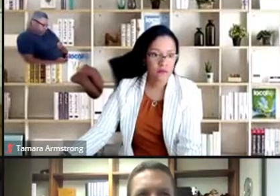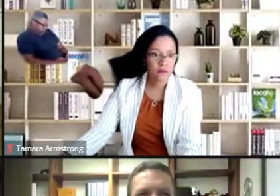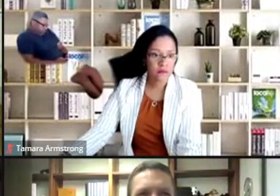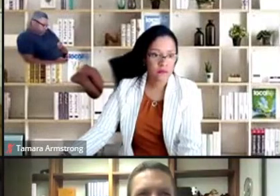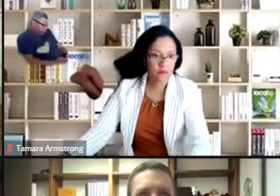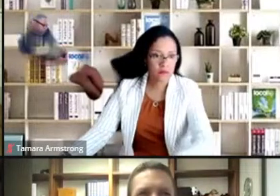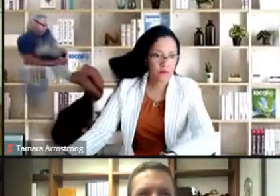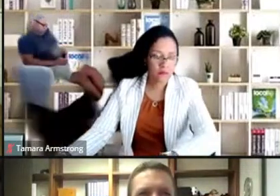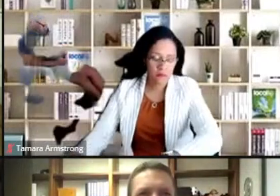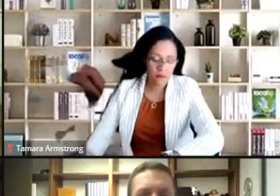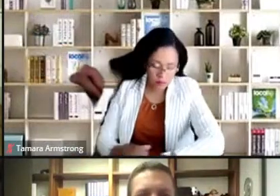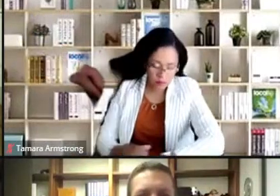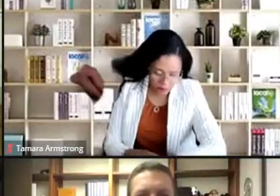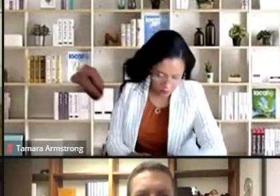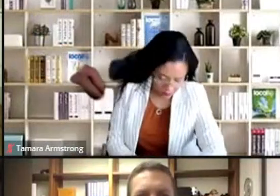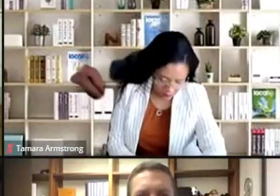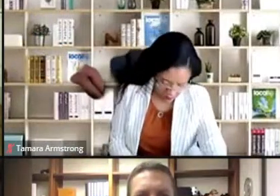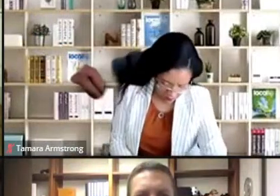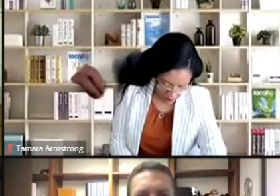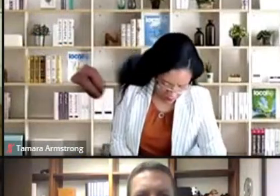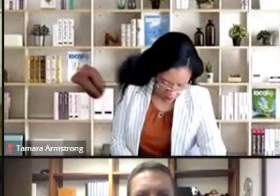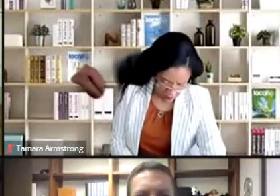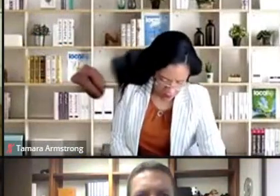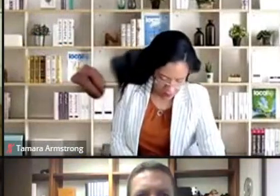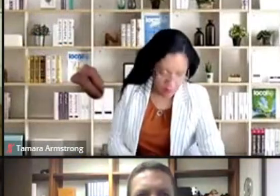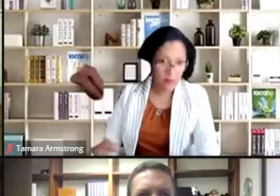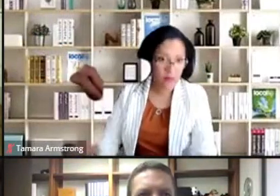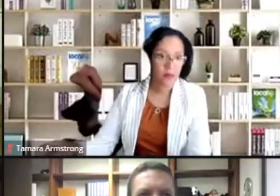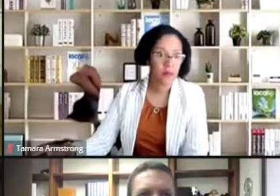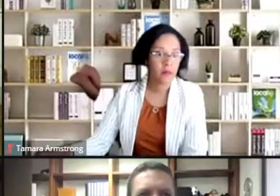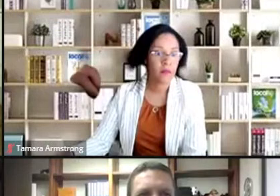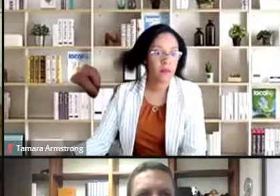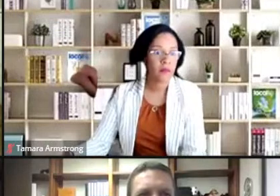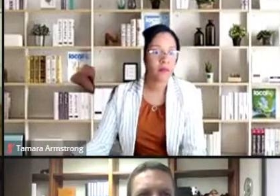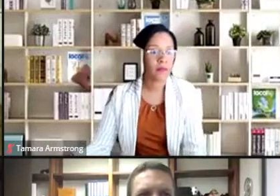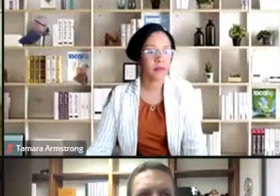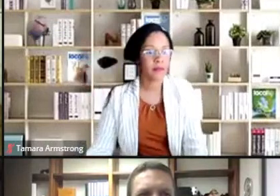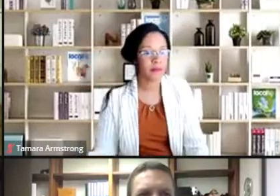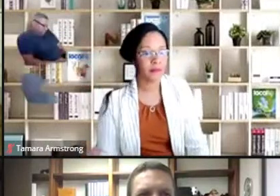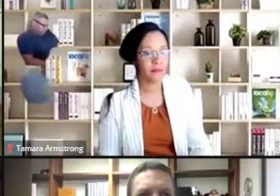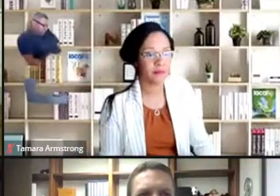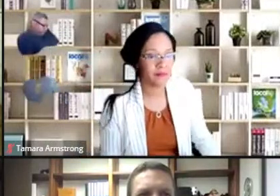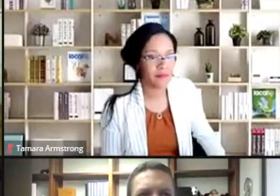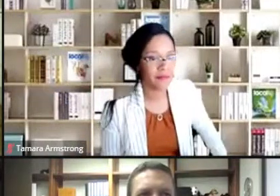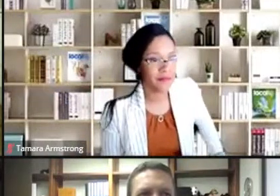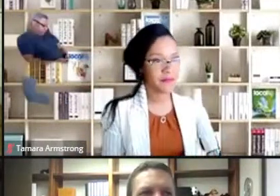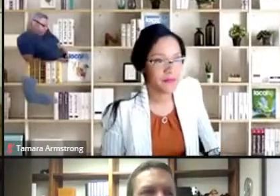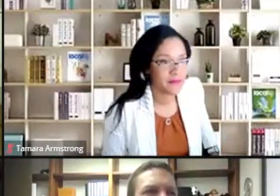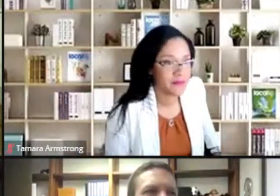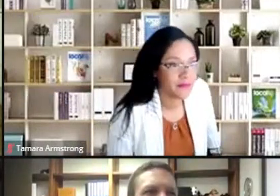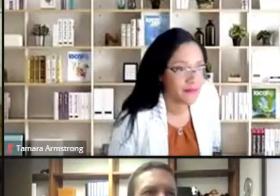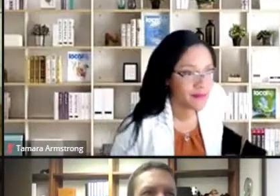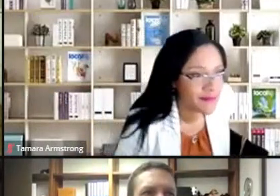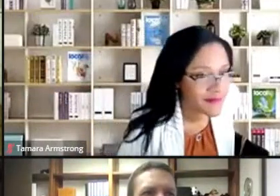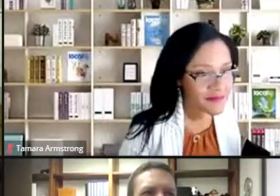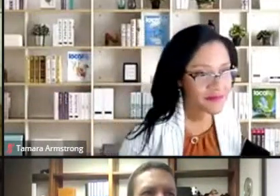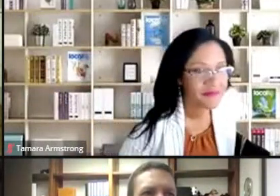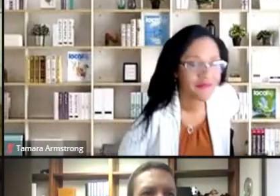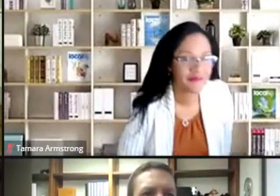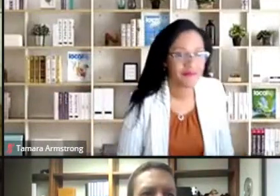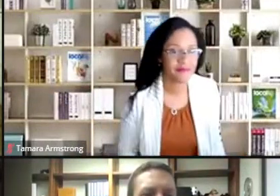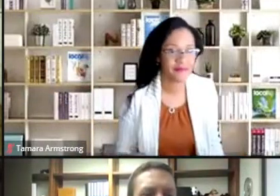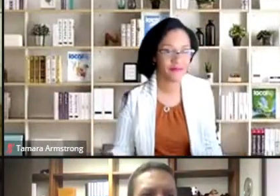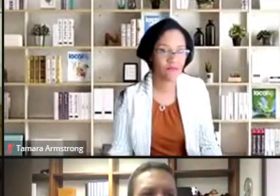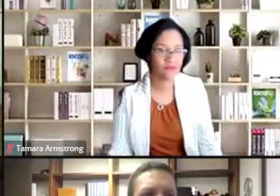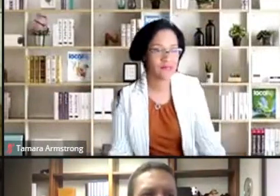off my other policy thoughts And at some point, the legal counsel may want to just share